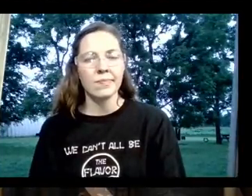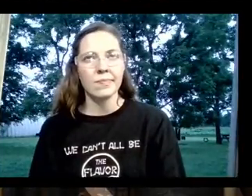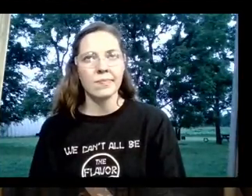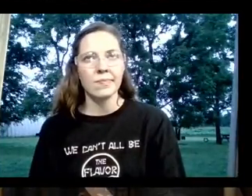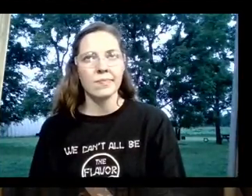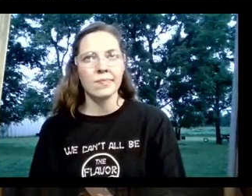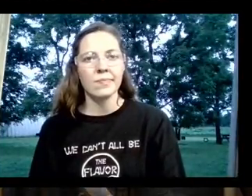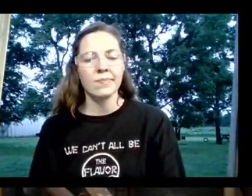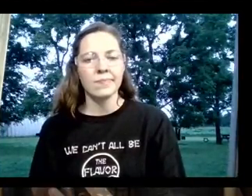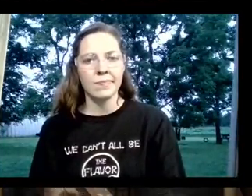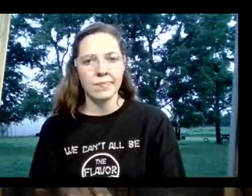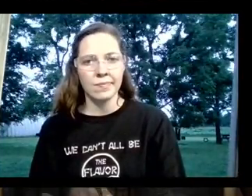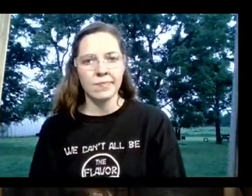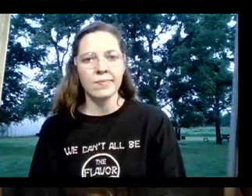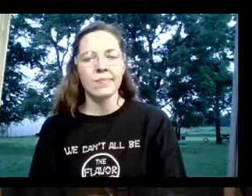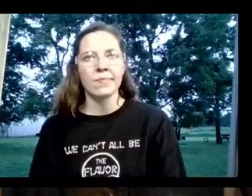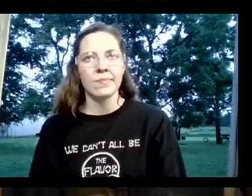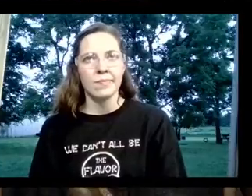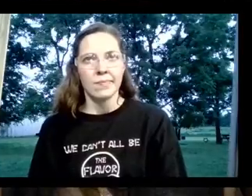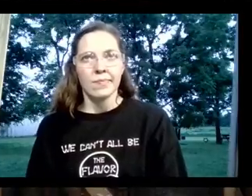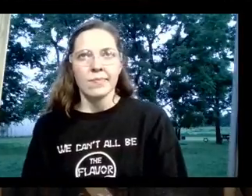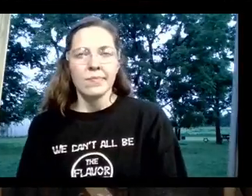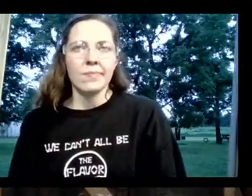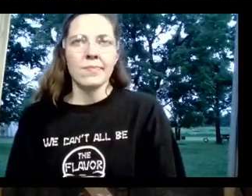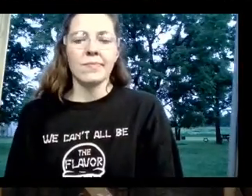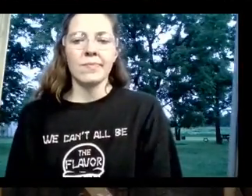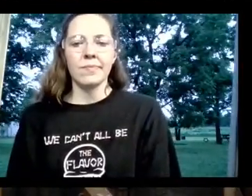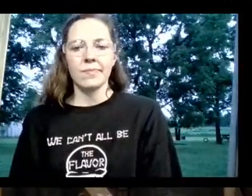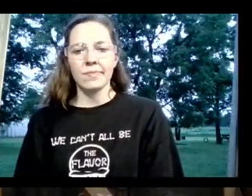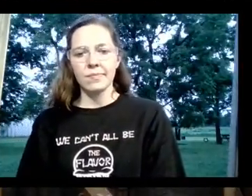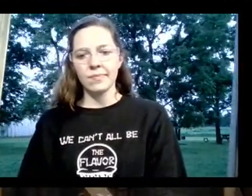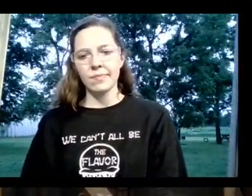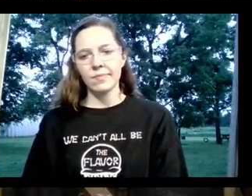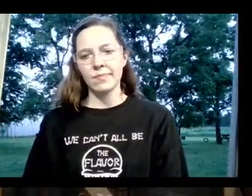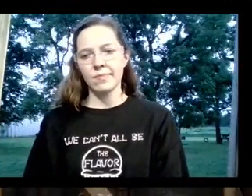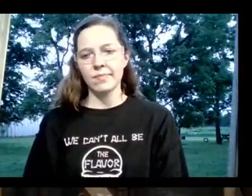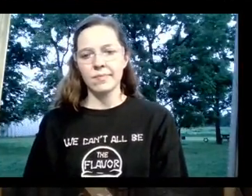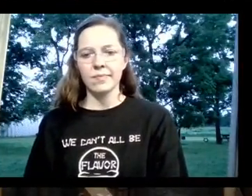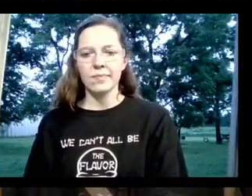really good grades of wrought iron out there. I saw